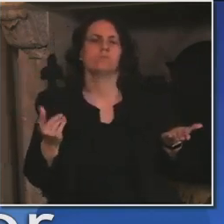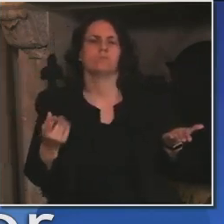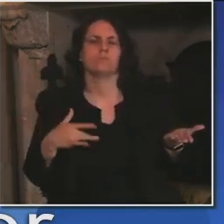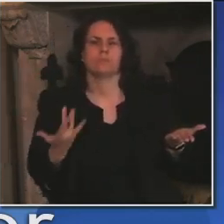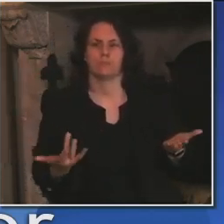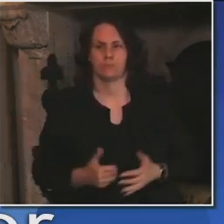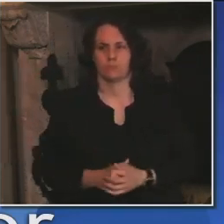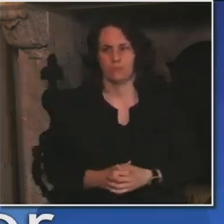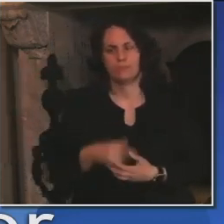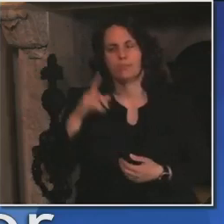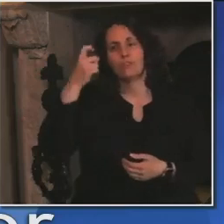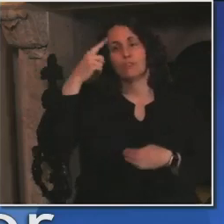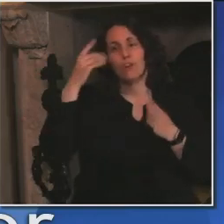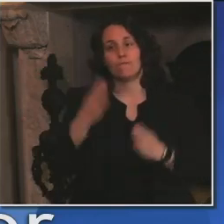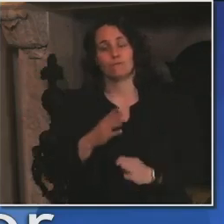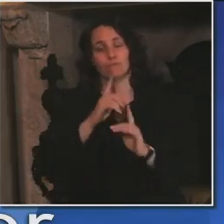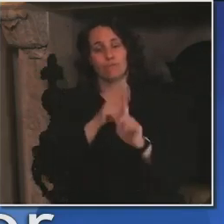have successfully,